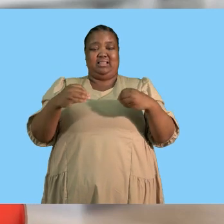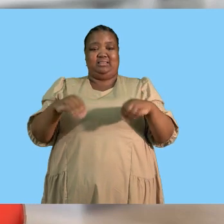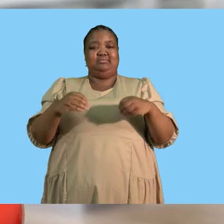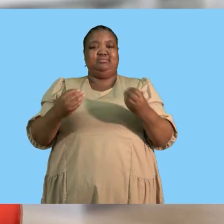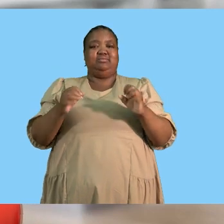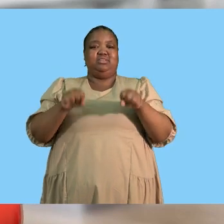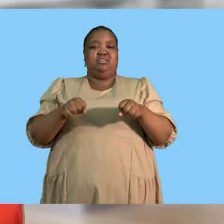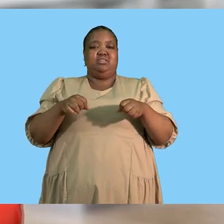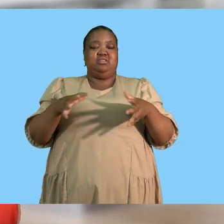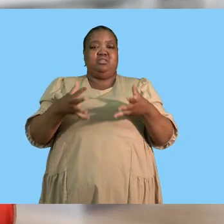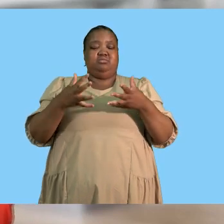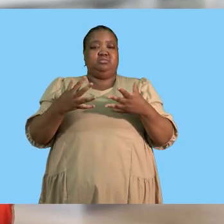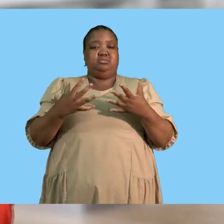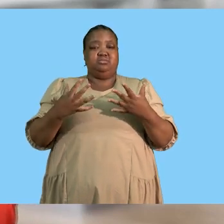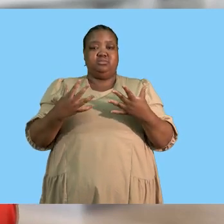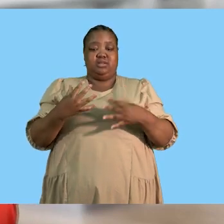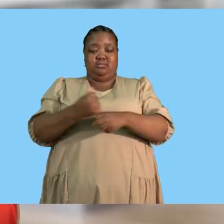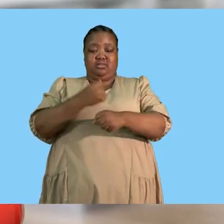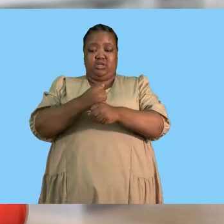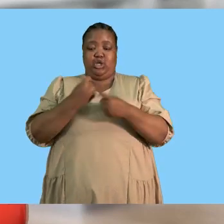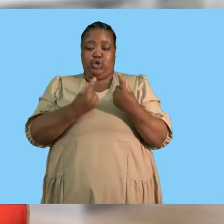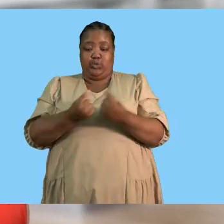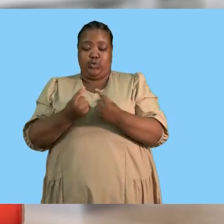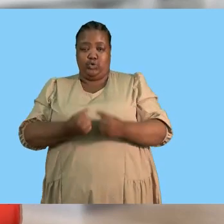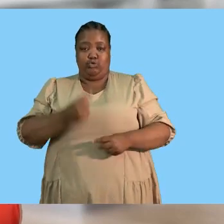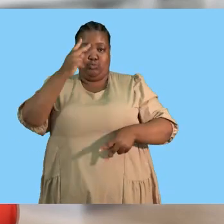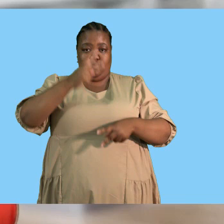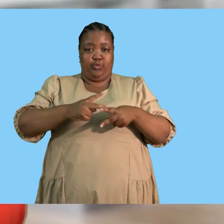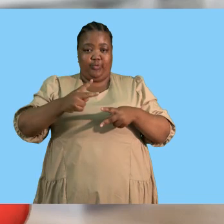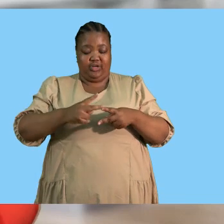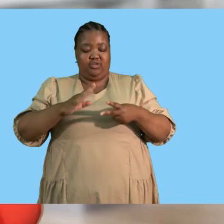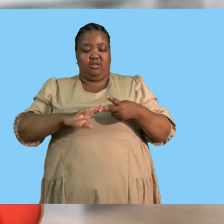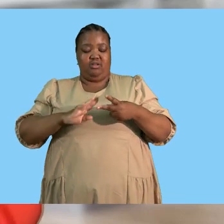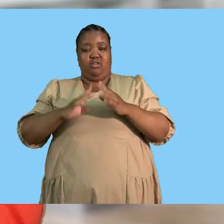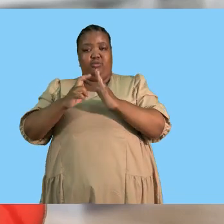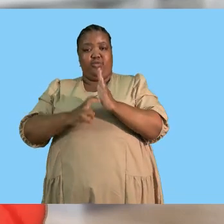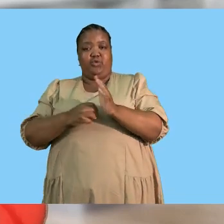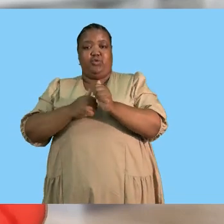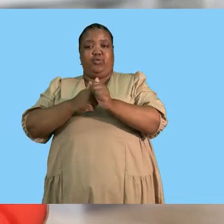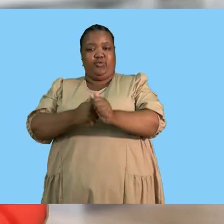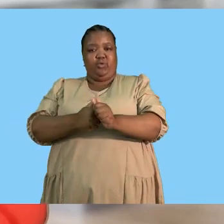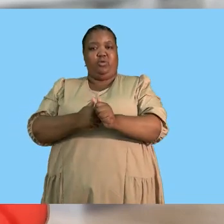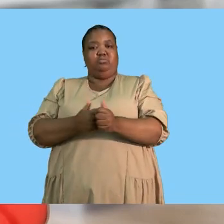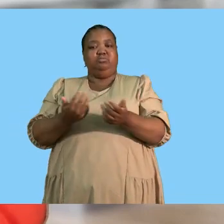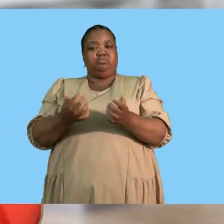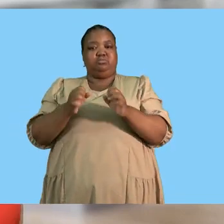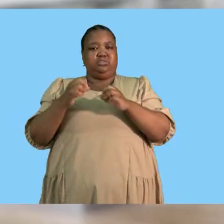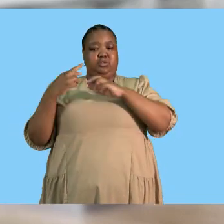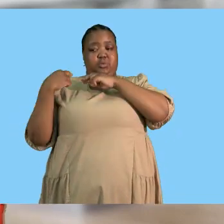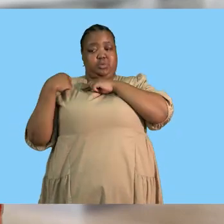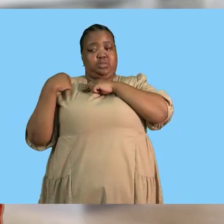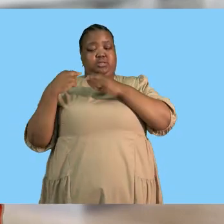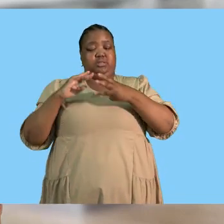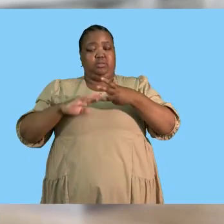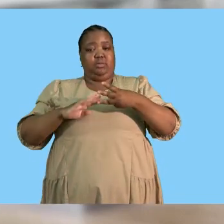businesses must conduct their operations in a professional, ethical, and responsible manner.